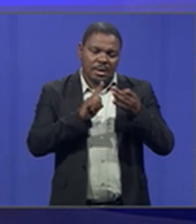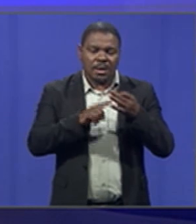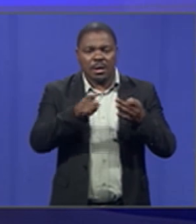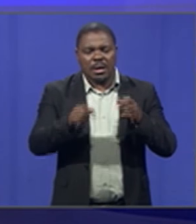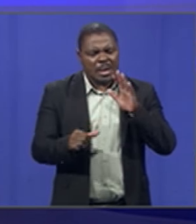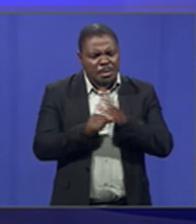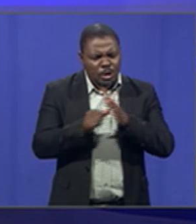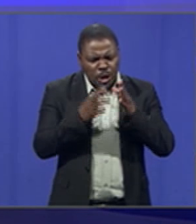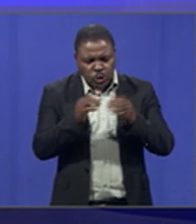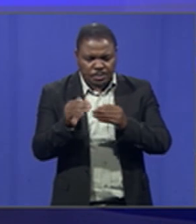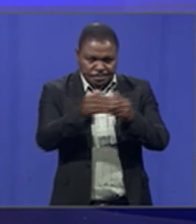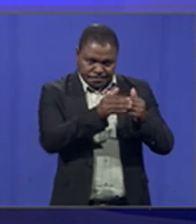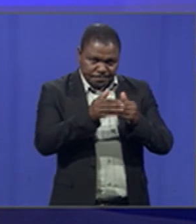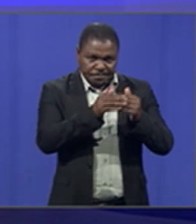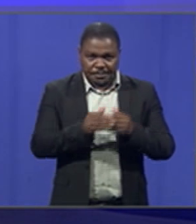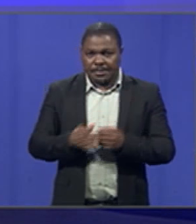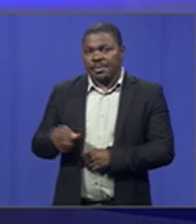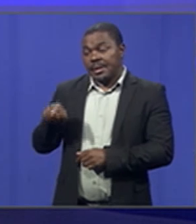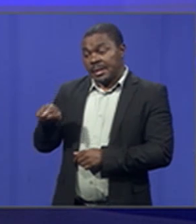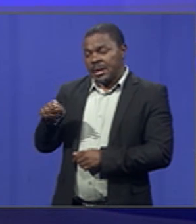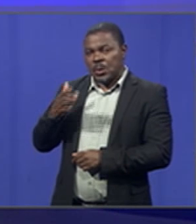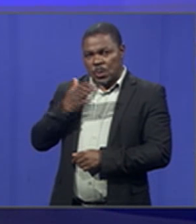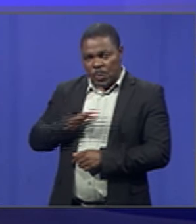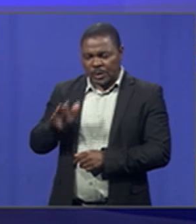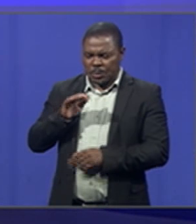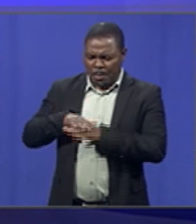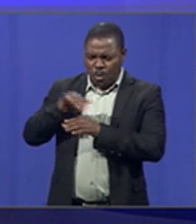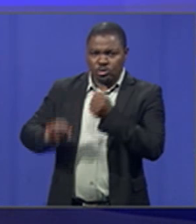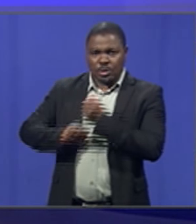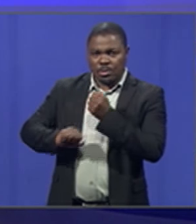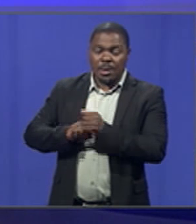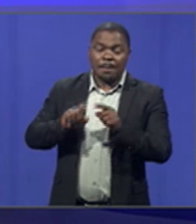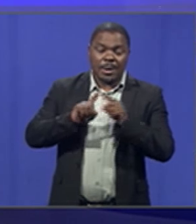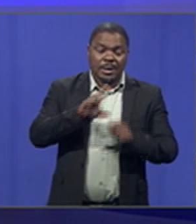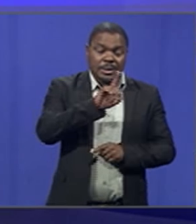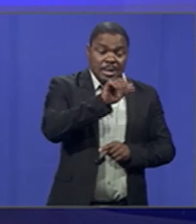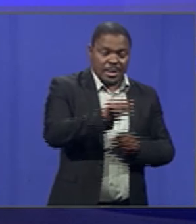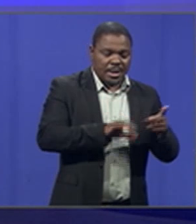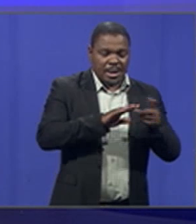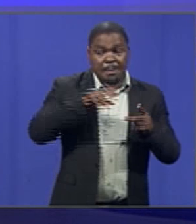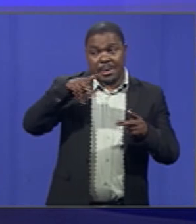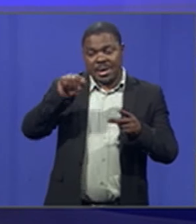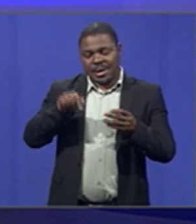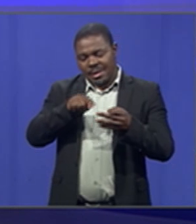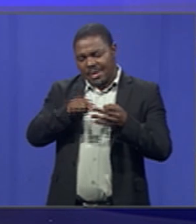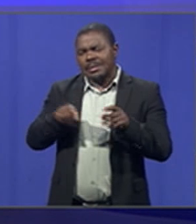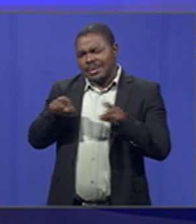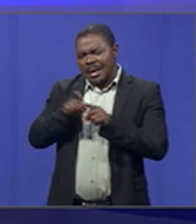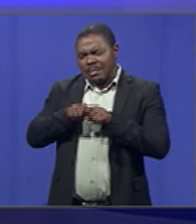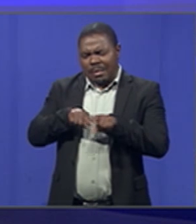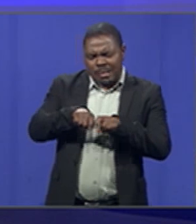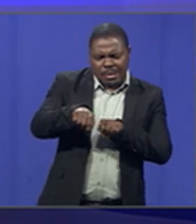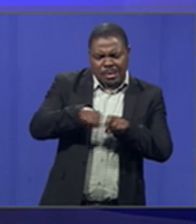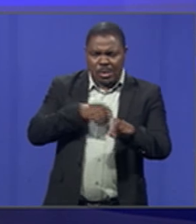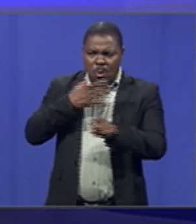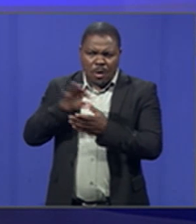a botlhokwa. NCM e ipaakanyetsa go sireletsa kemonokeng ya yona, mme DA le Patriotic Alliance le tsona di kgaratlhela go iponela